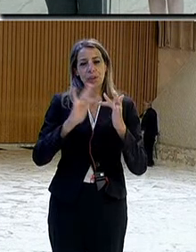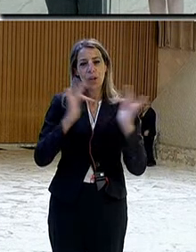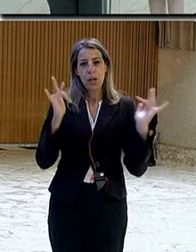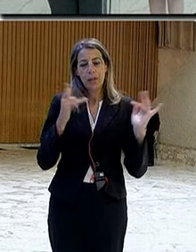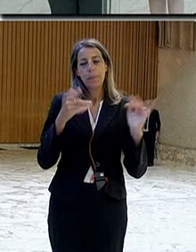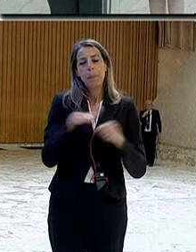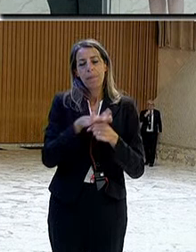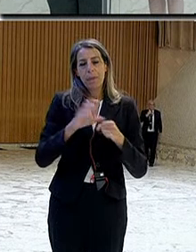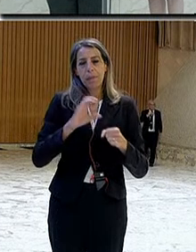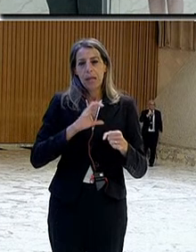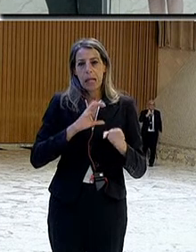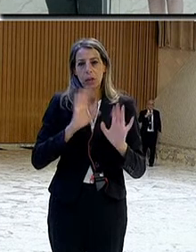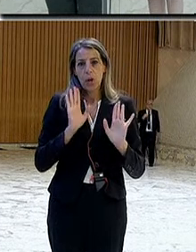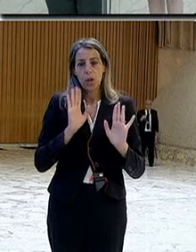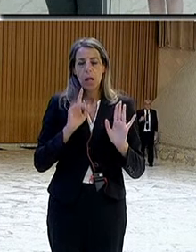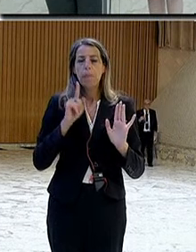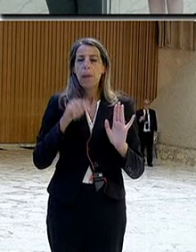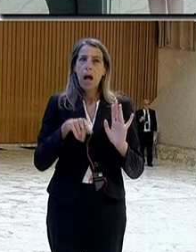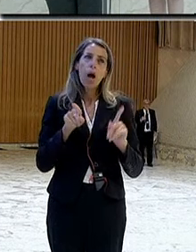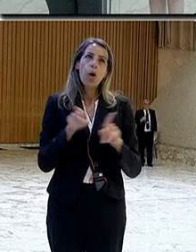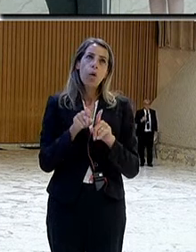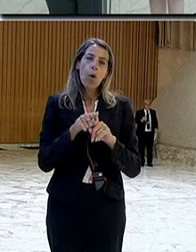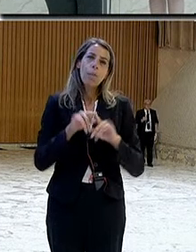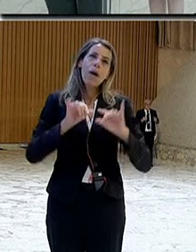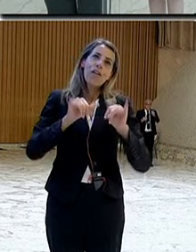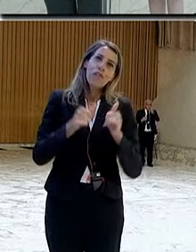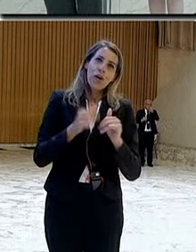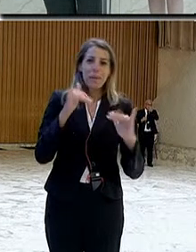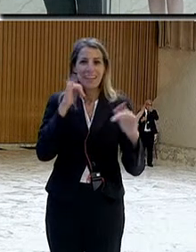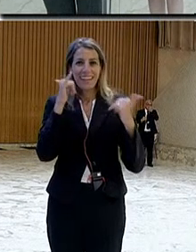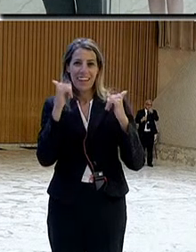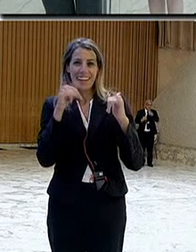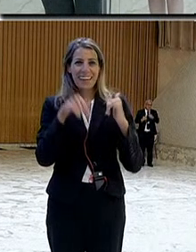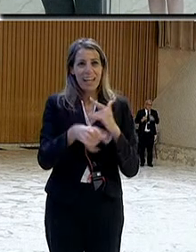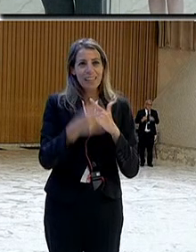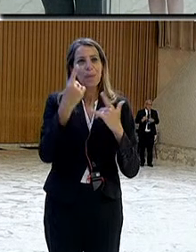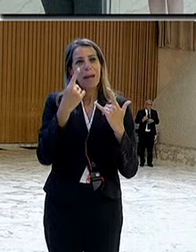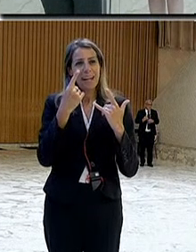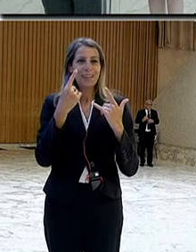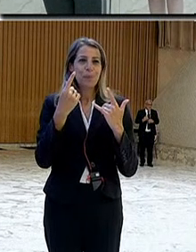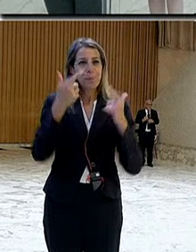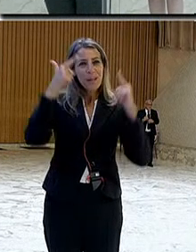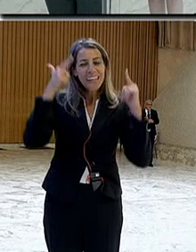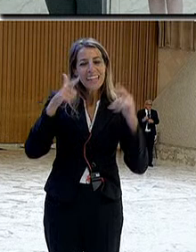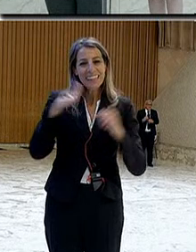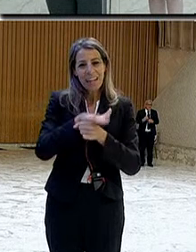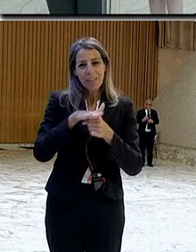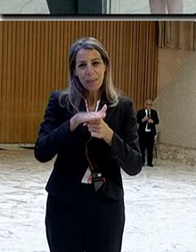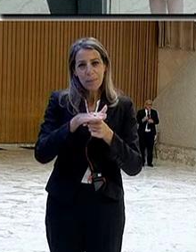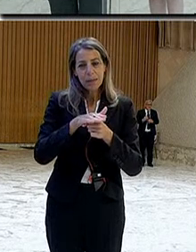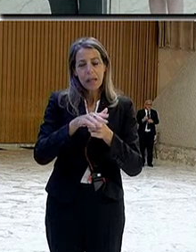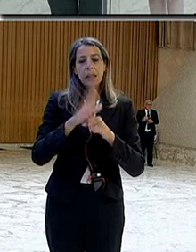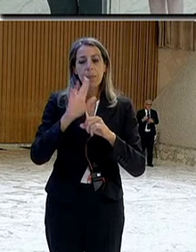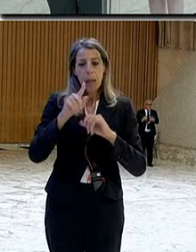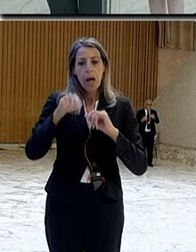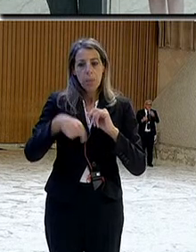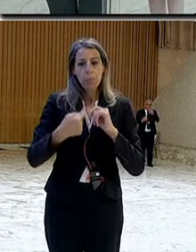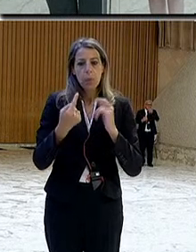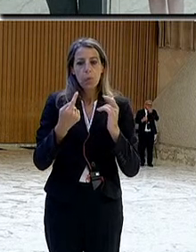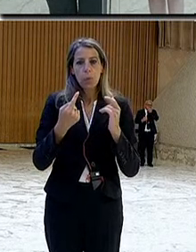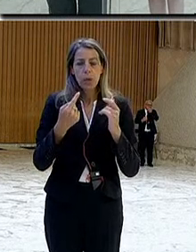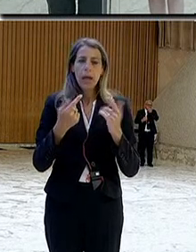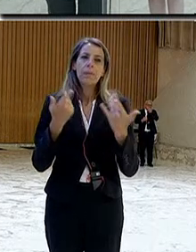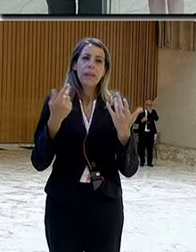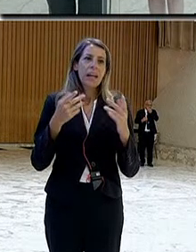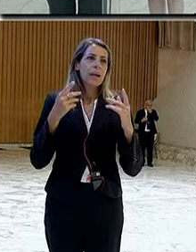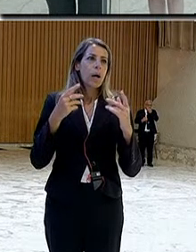being a humorous way to introduce the topic of family holiness, the clip highlights a real problem. First of all, families want to be holy, but